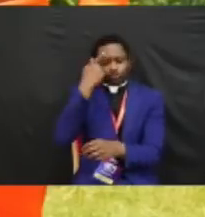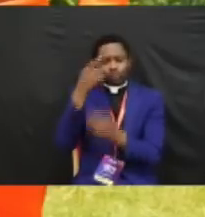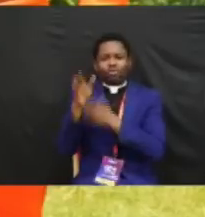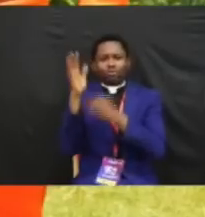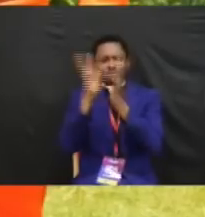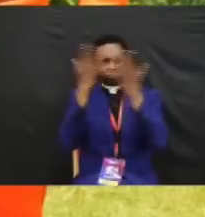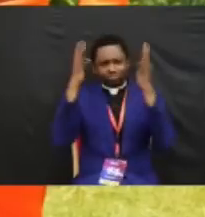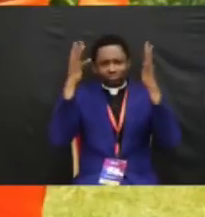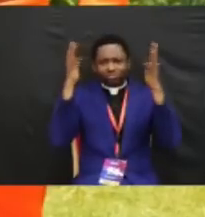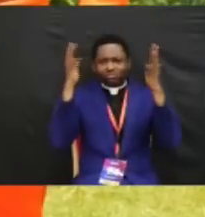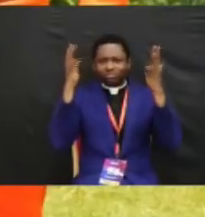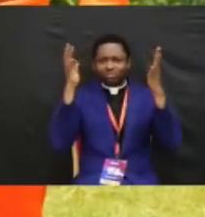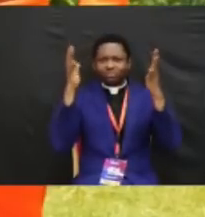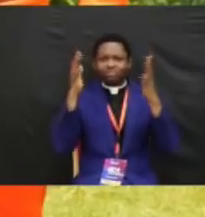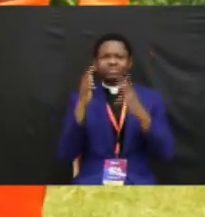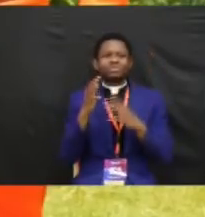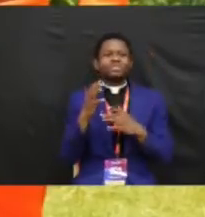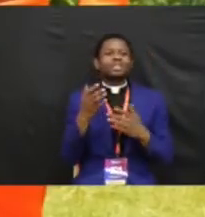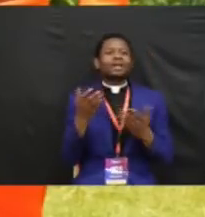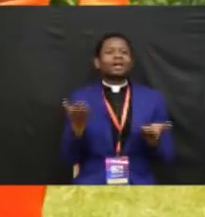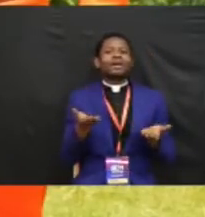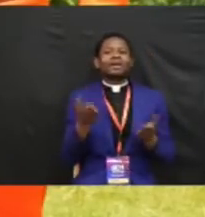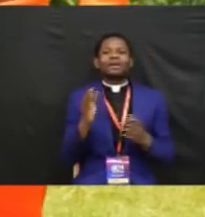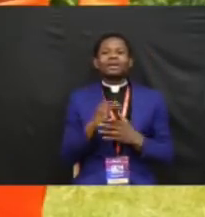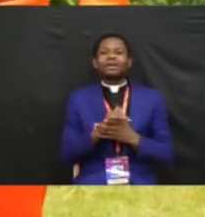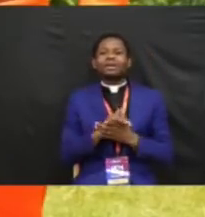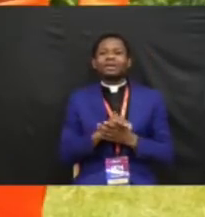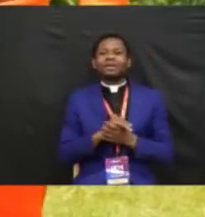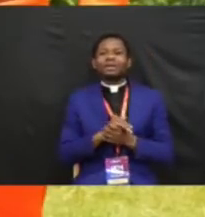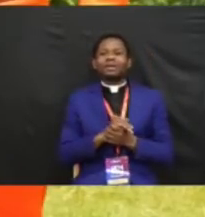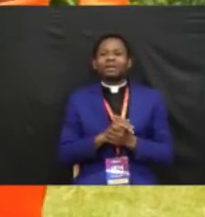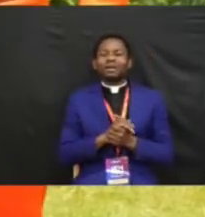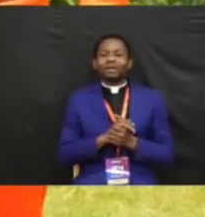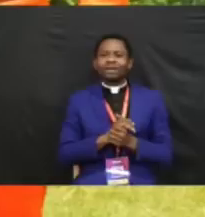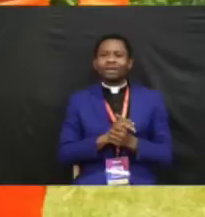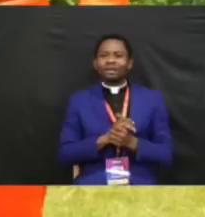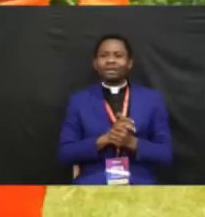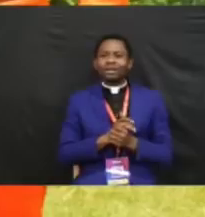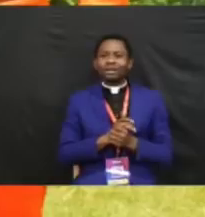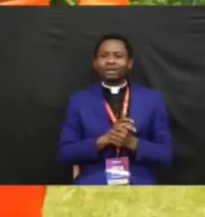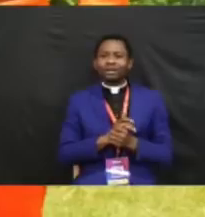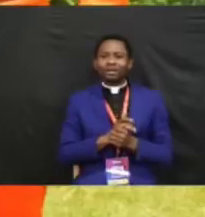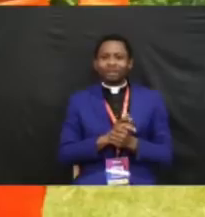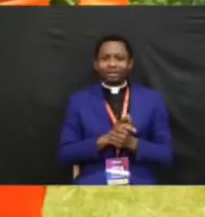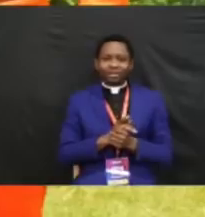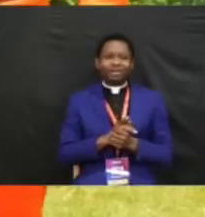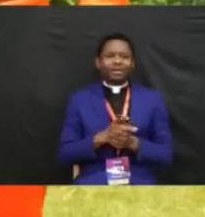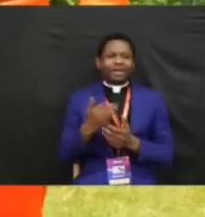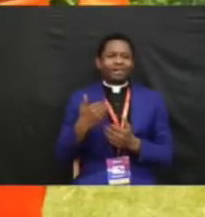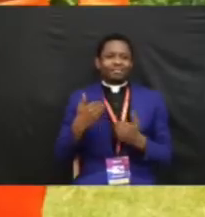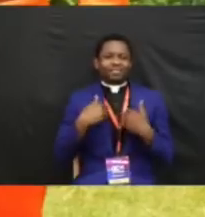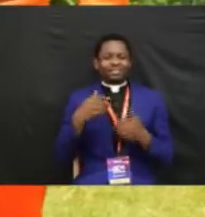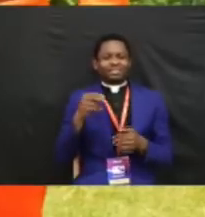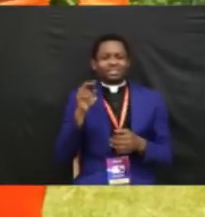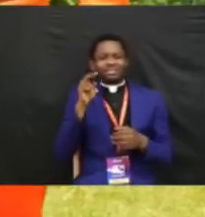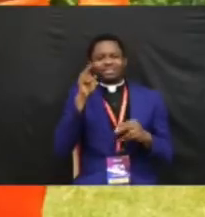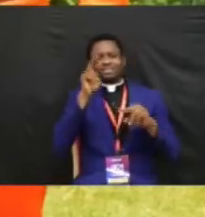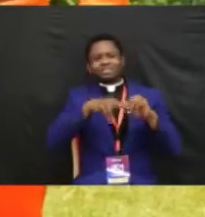So that is elder blessing. Sorry those of you here you are not seeing elder's face